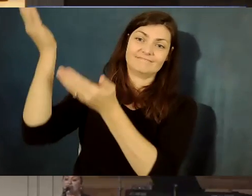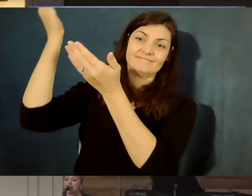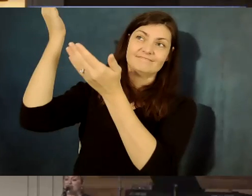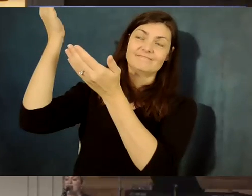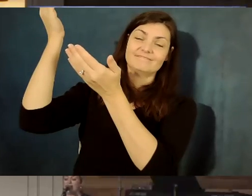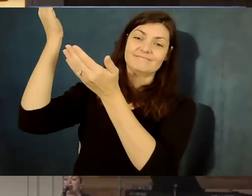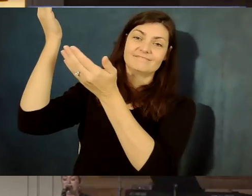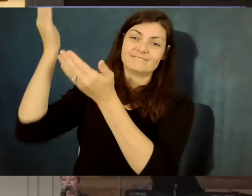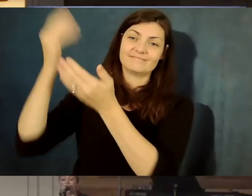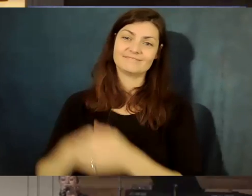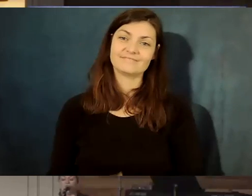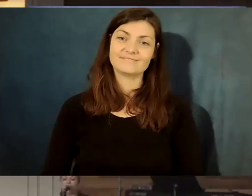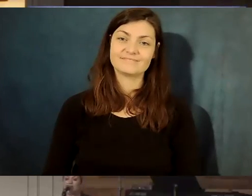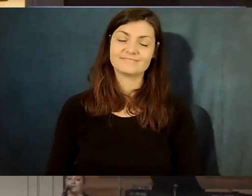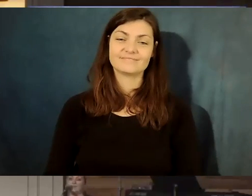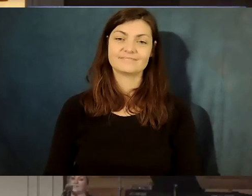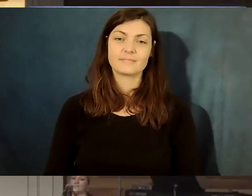heaven